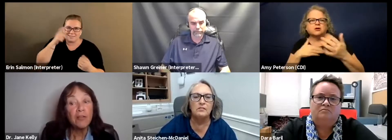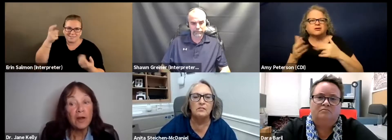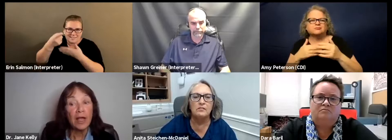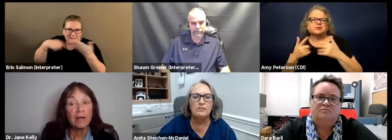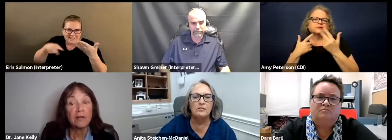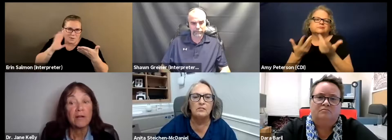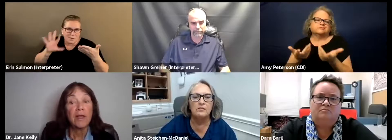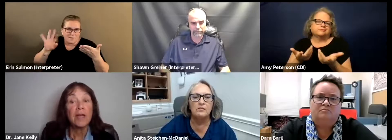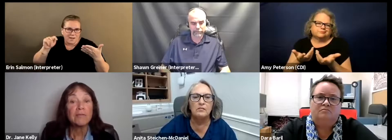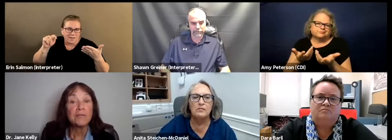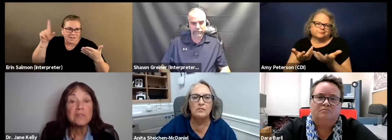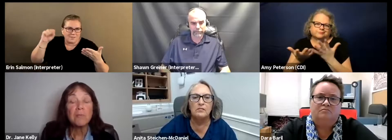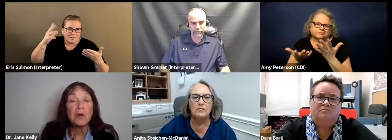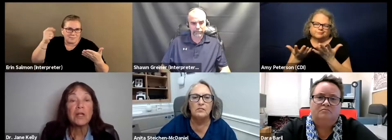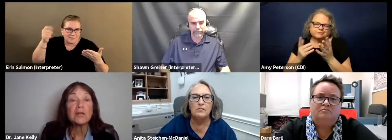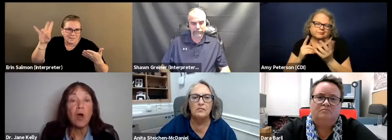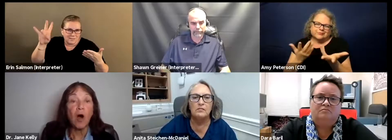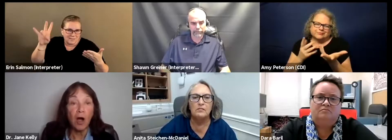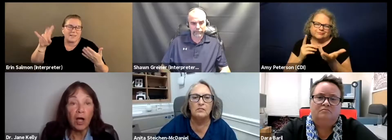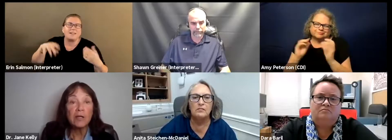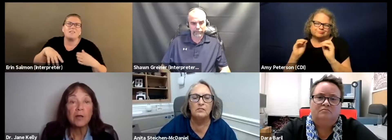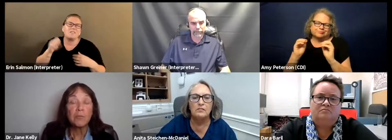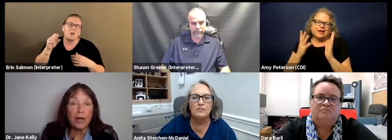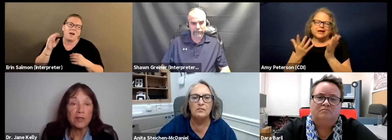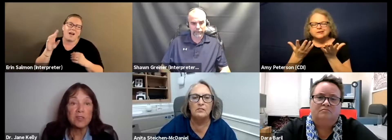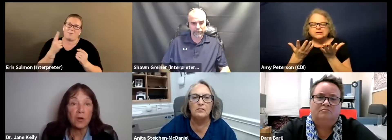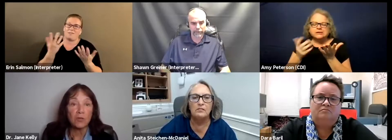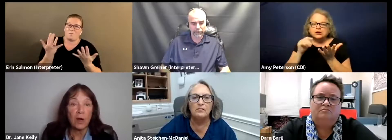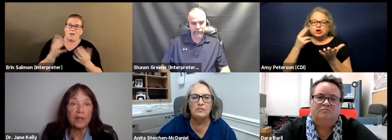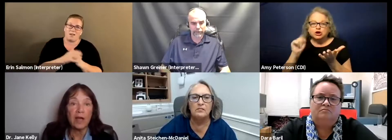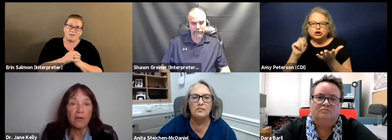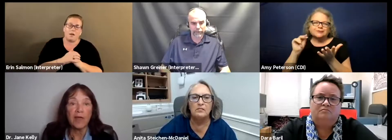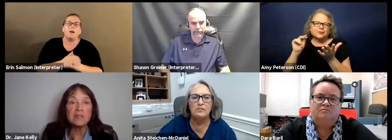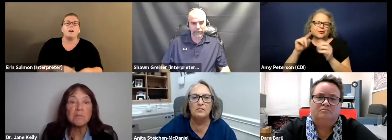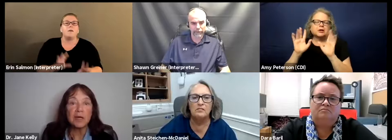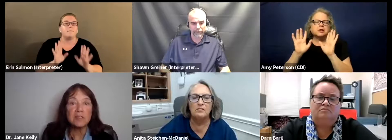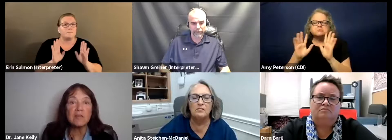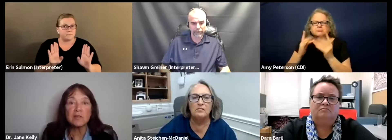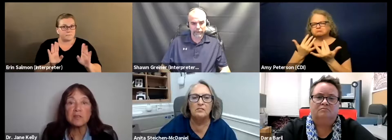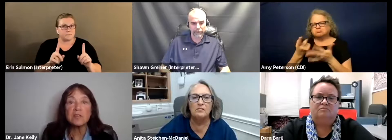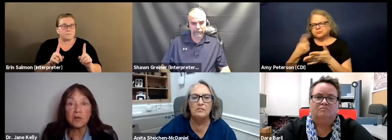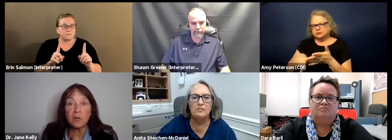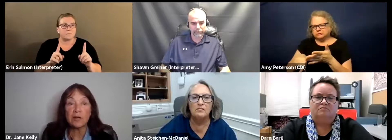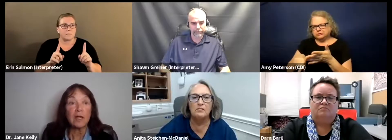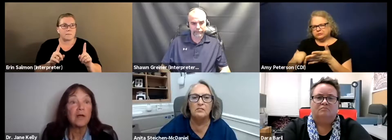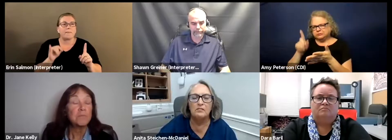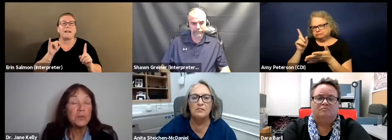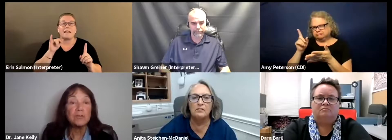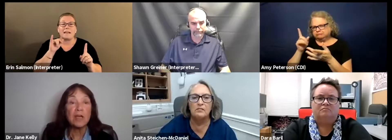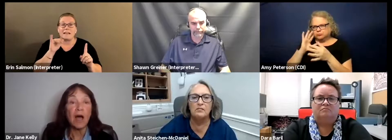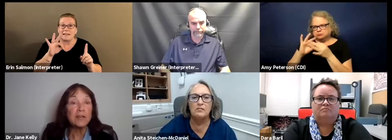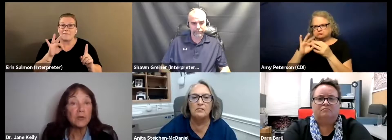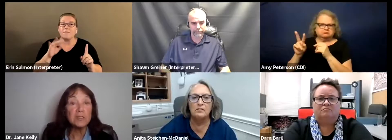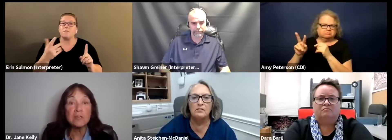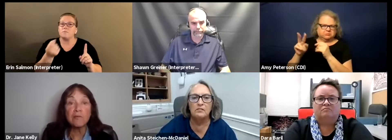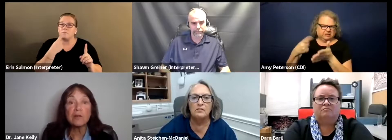the other hand, if somebody is on prednisone right now, that's the medicine that is a steroid. People